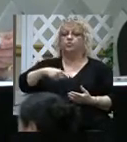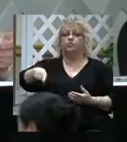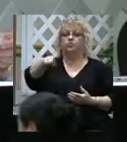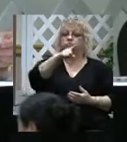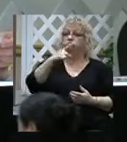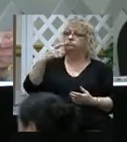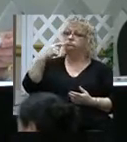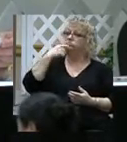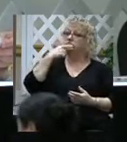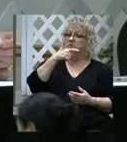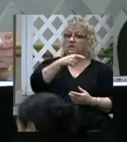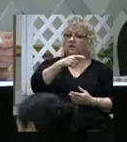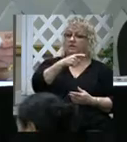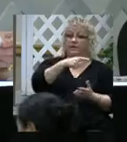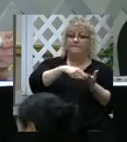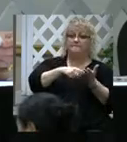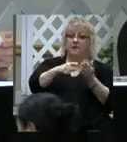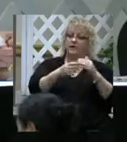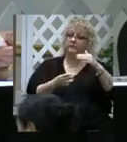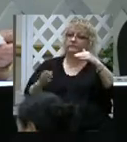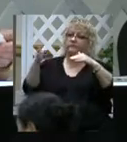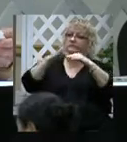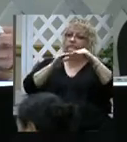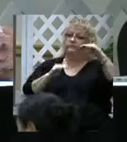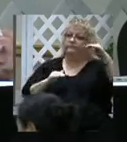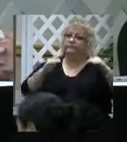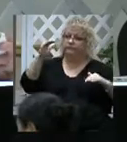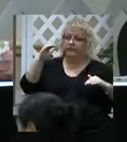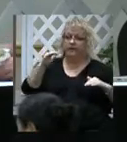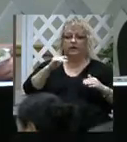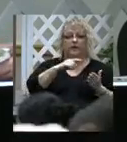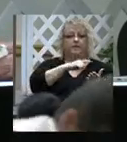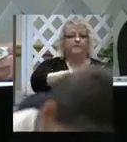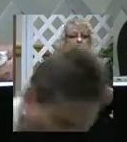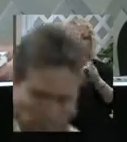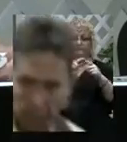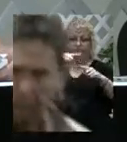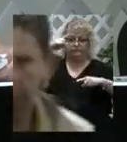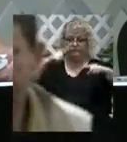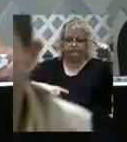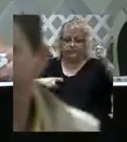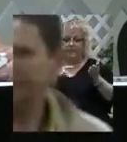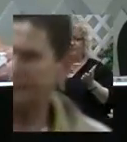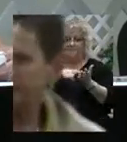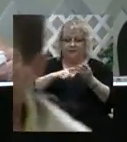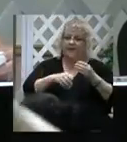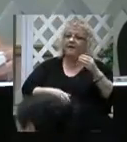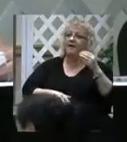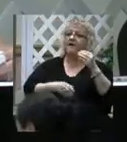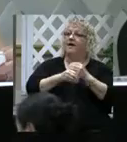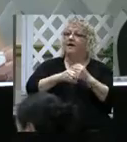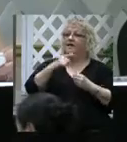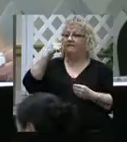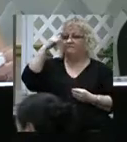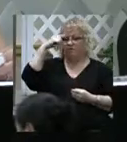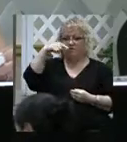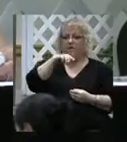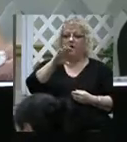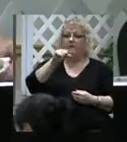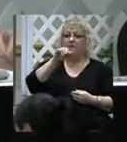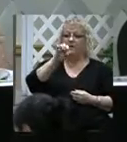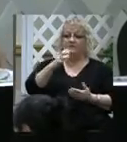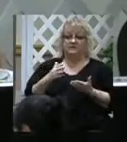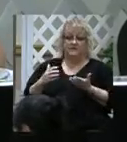saying assignment pay, and in different groups, there's different ranges that are added to the base